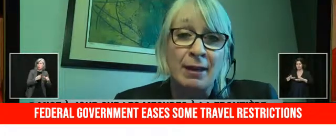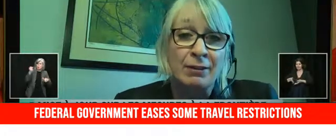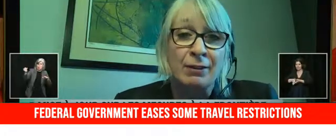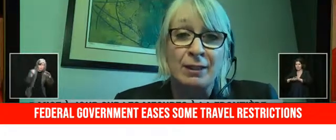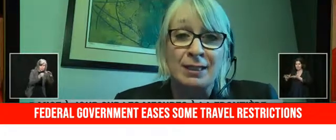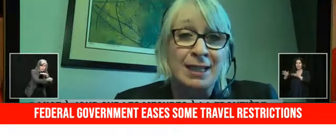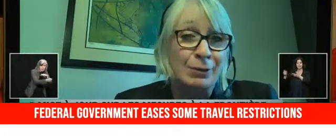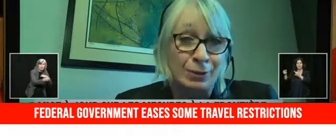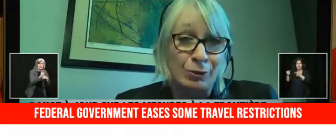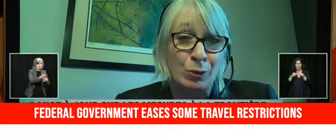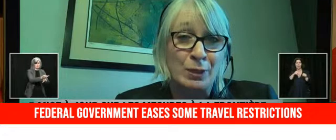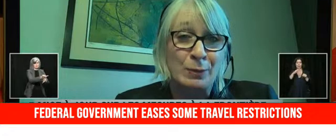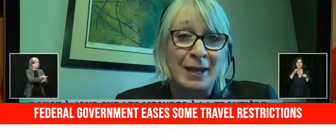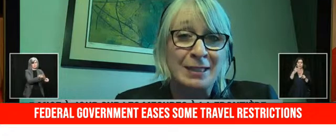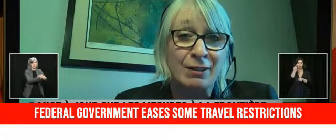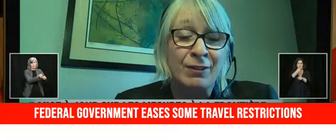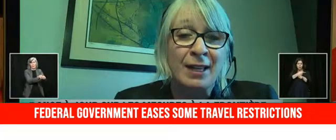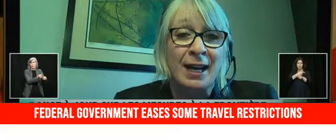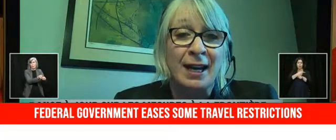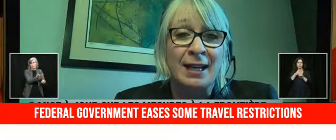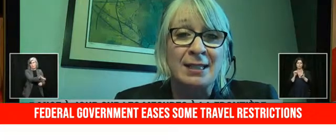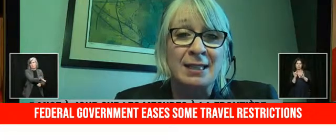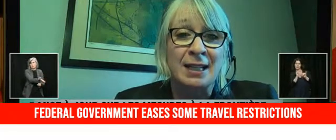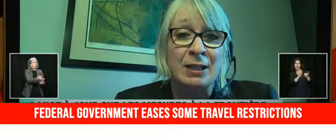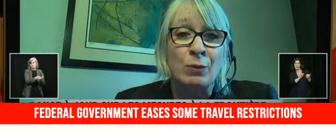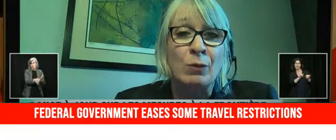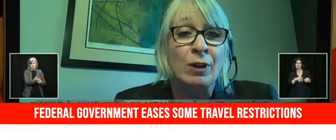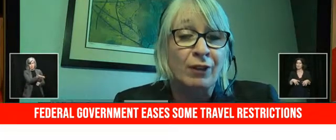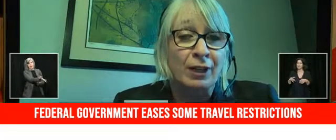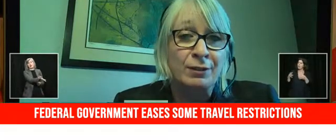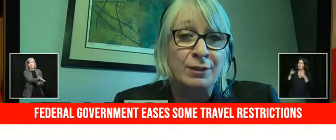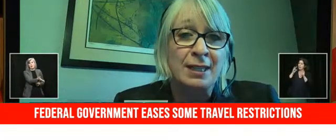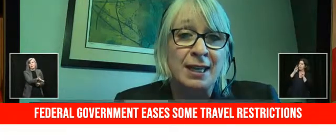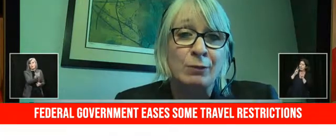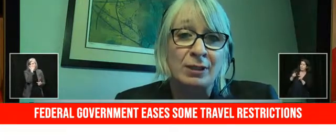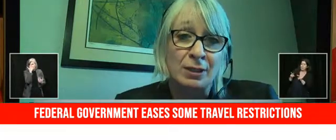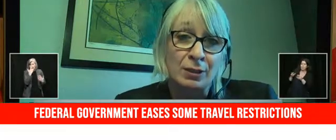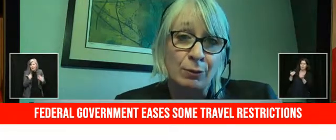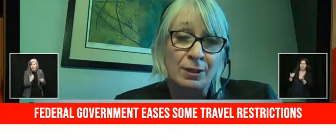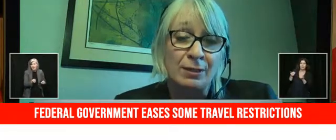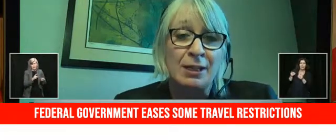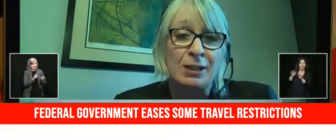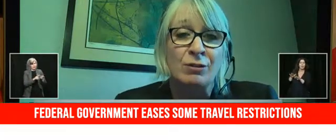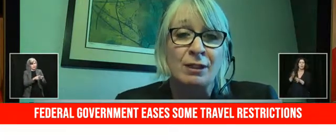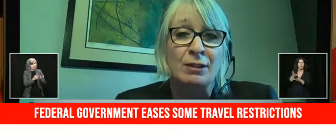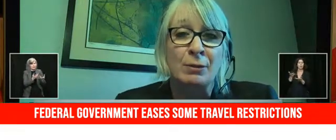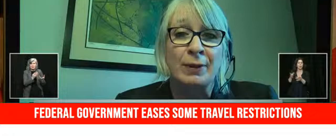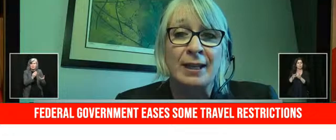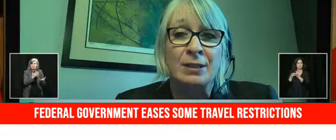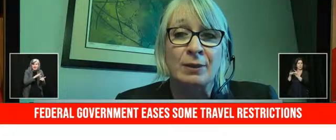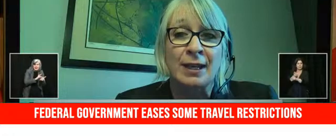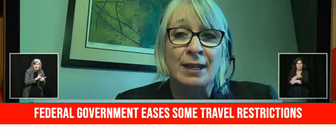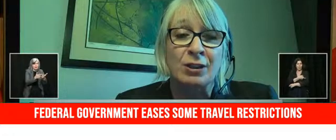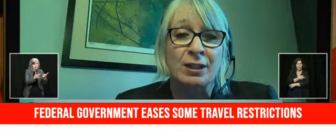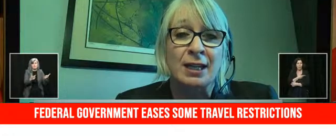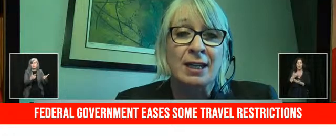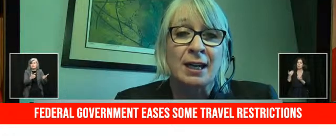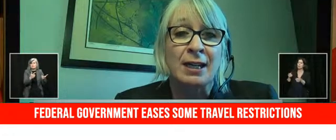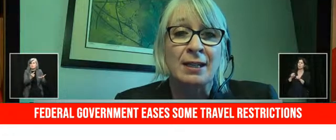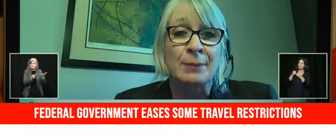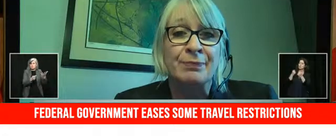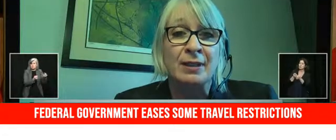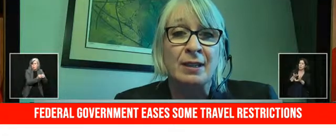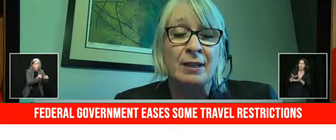from a medical and a psychosocial perspective. And we work very closely then with the schools to make sure that their plans will